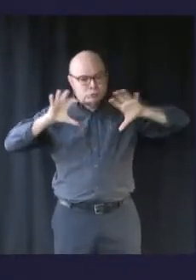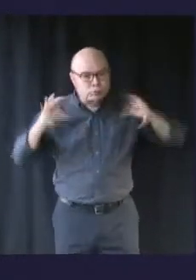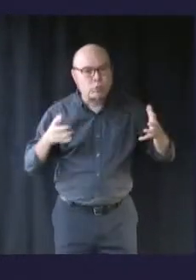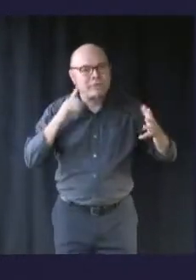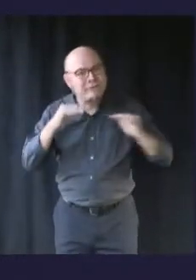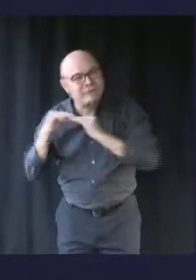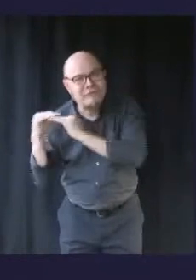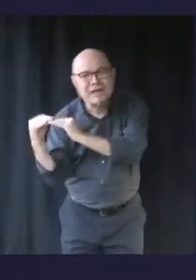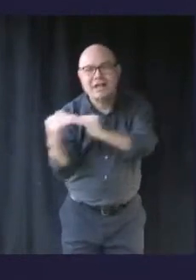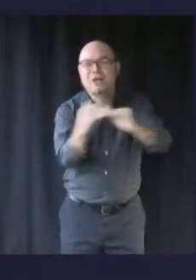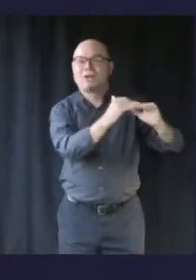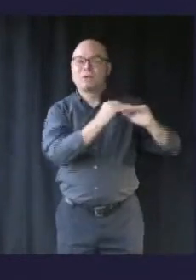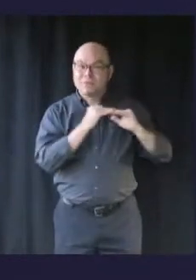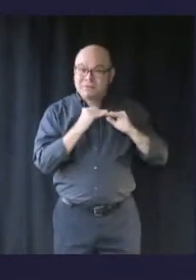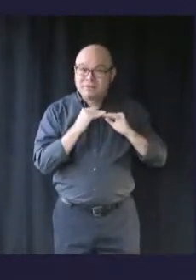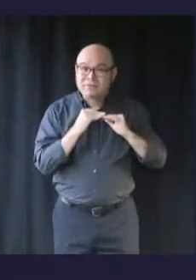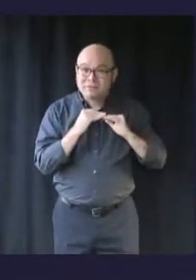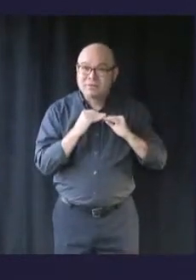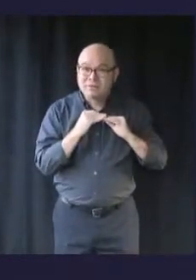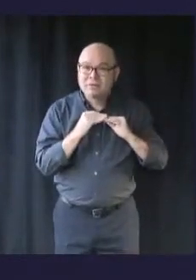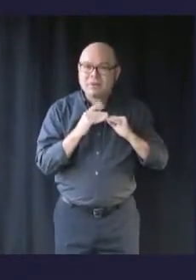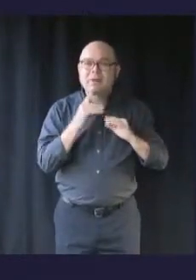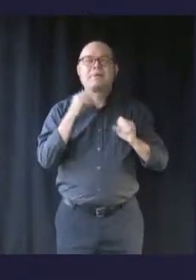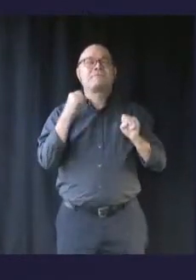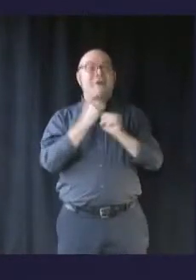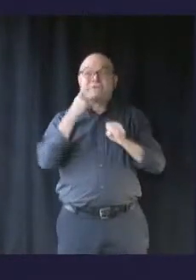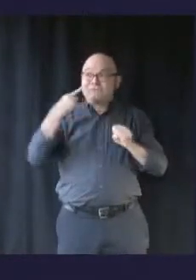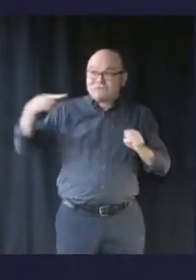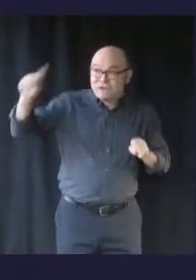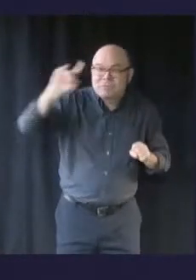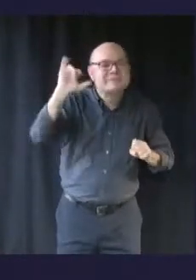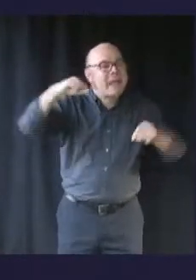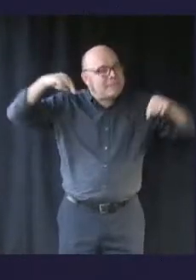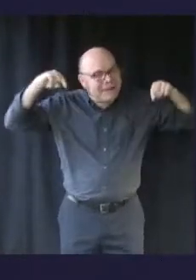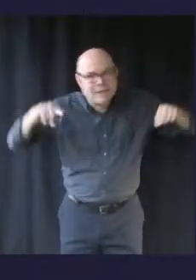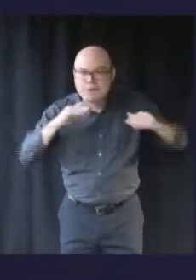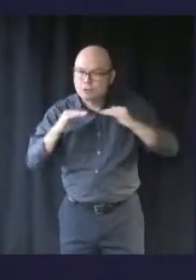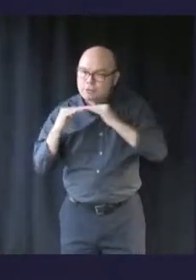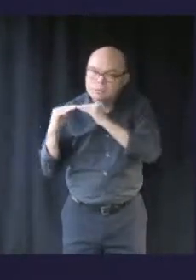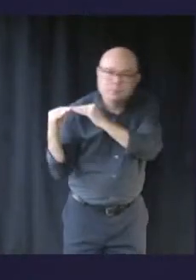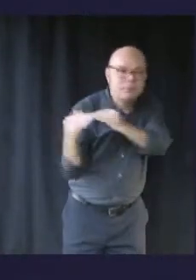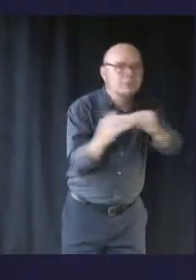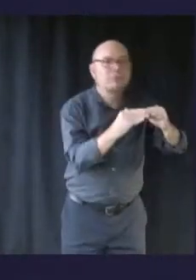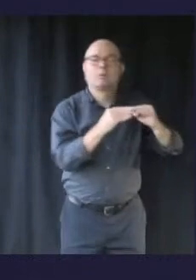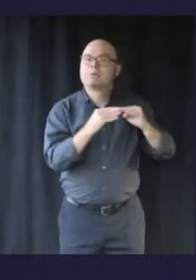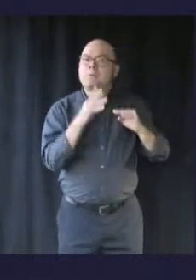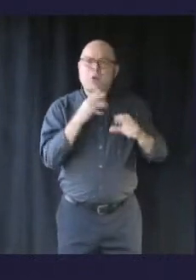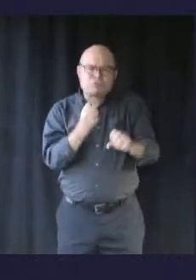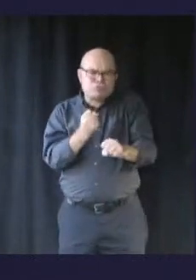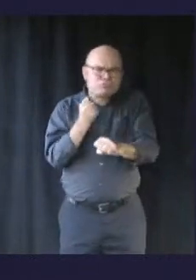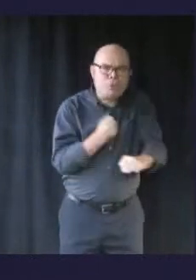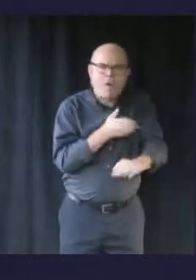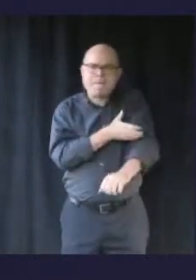most powerful and persuasive tools in our foreign policy